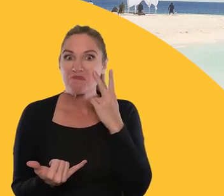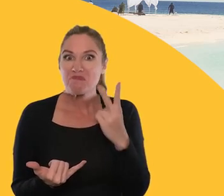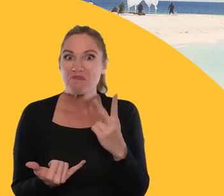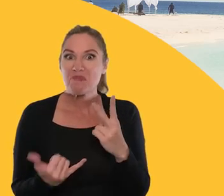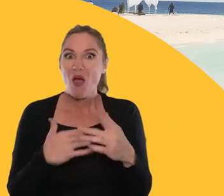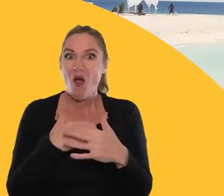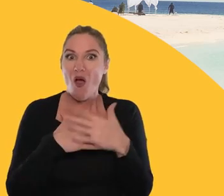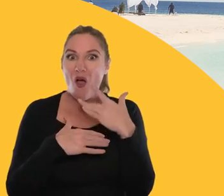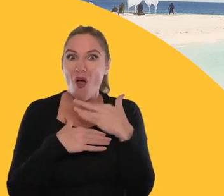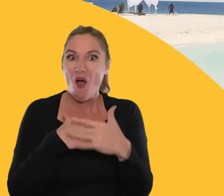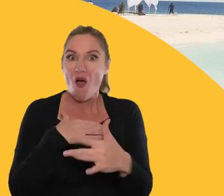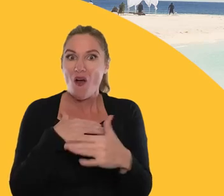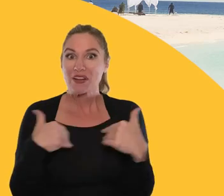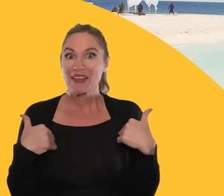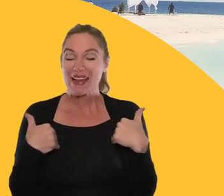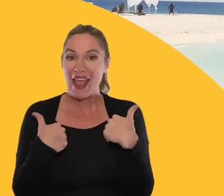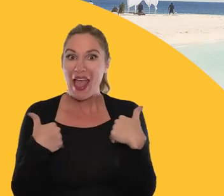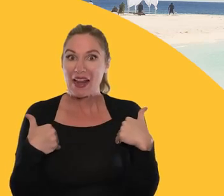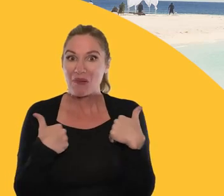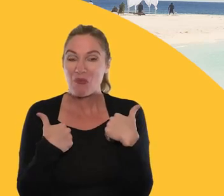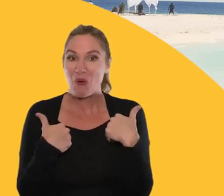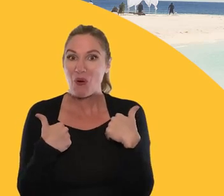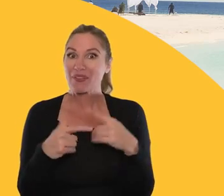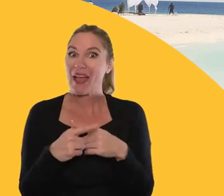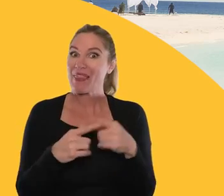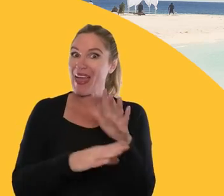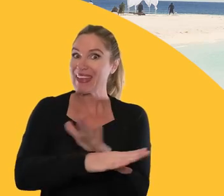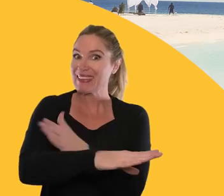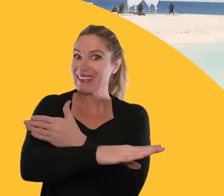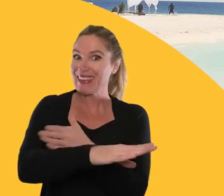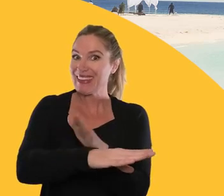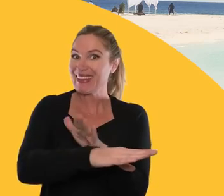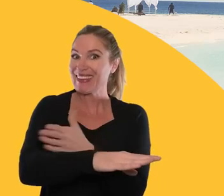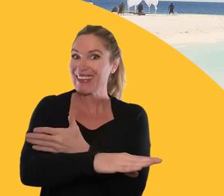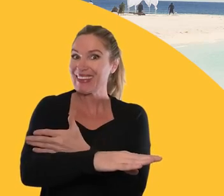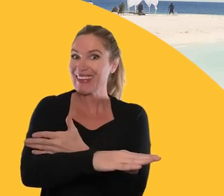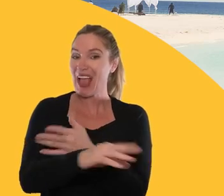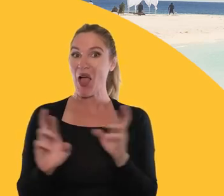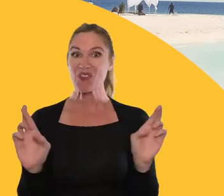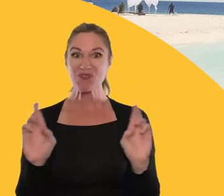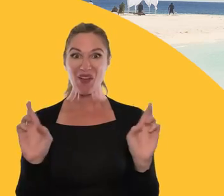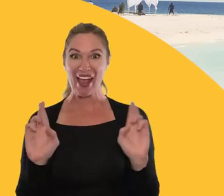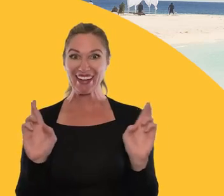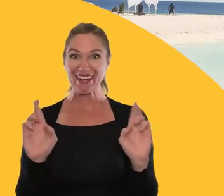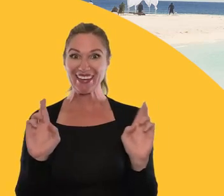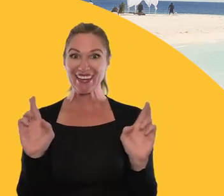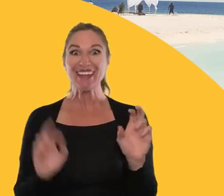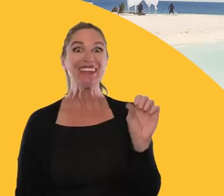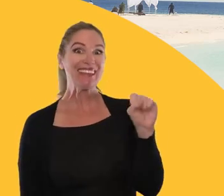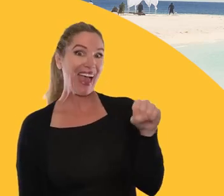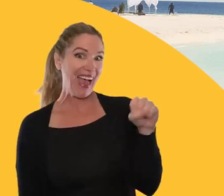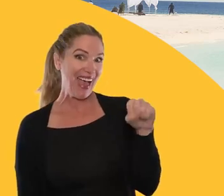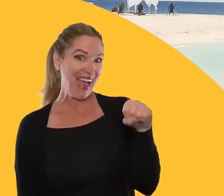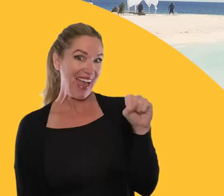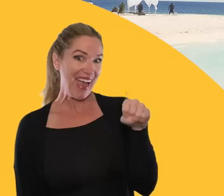through some ocean animals and then we're gonna sing a song with them. Are you ready?